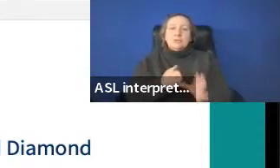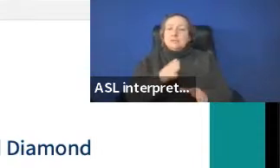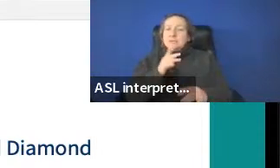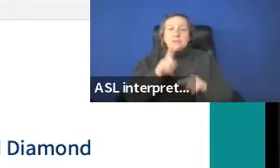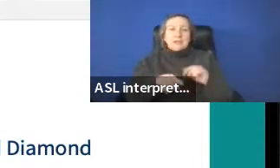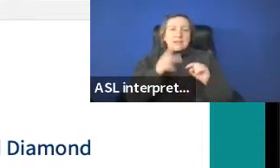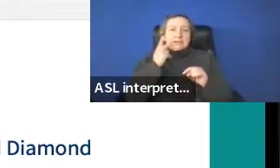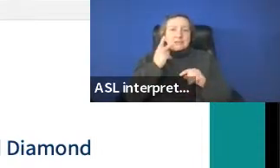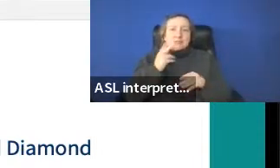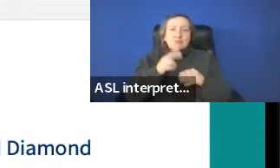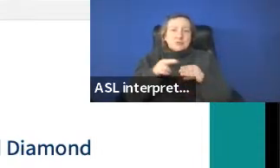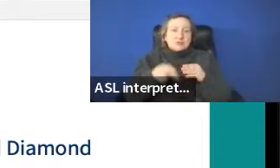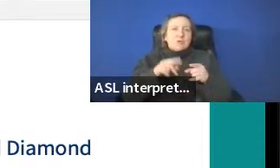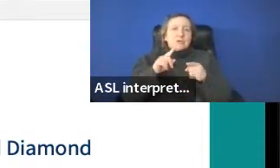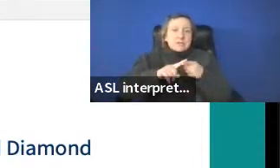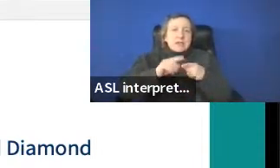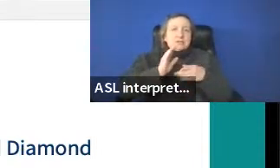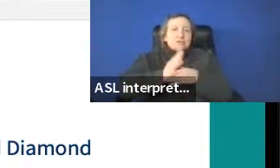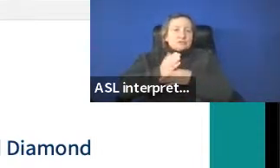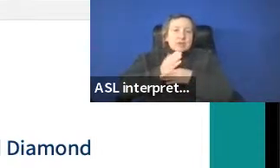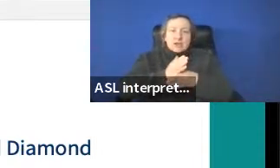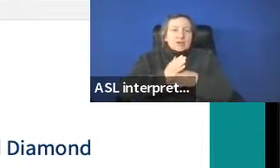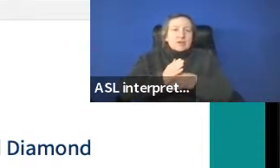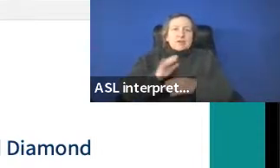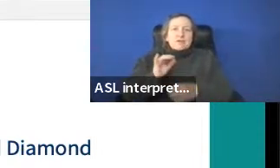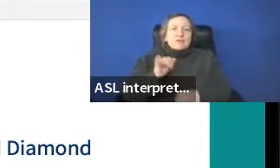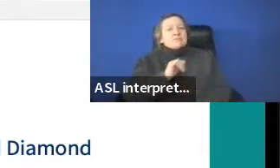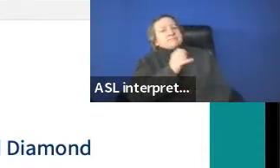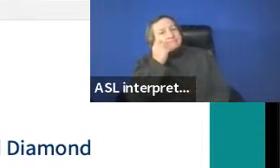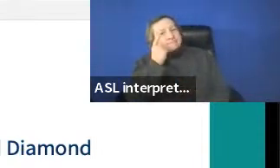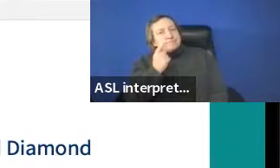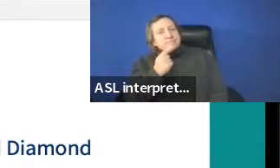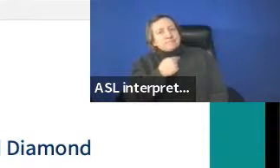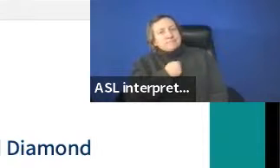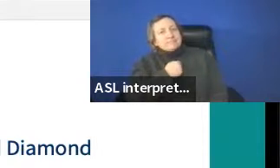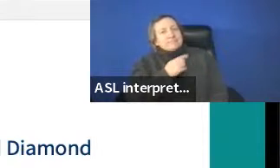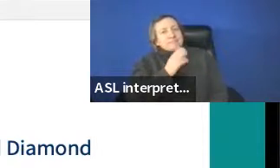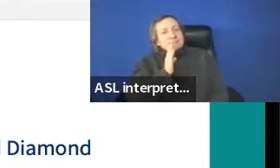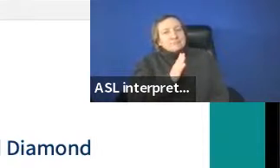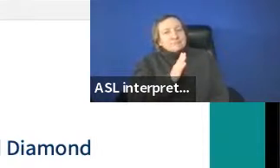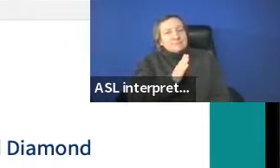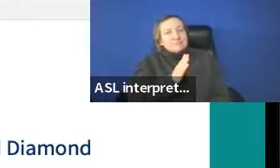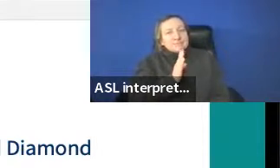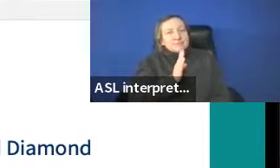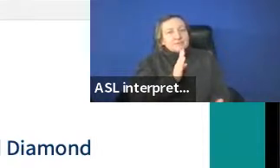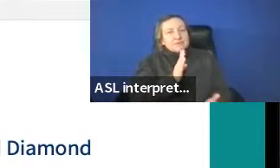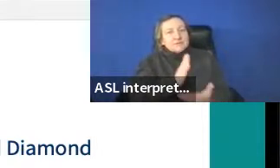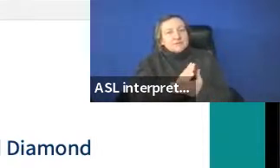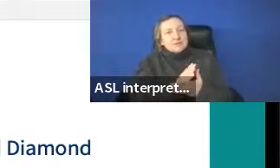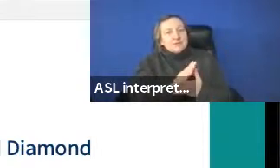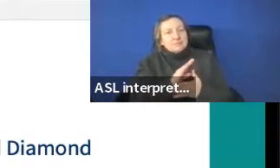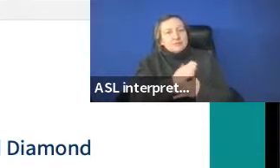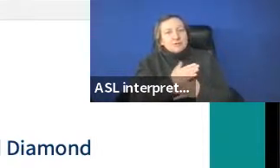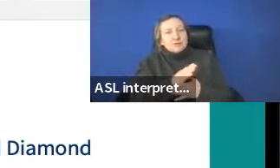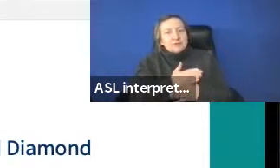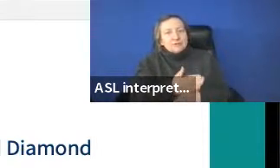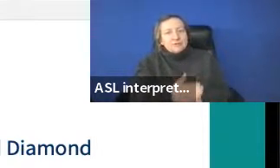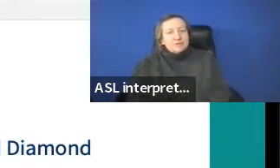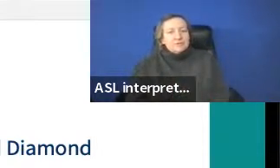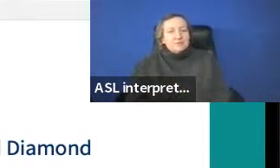to see the results until we share them. Got it. So I'll Thank you. stop sharing.